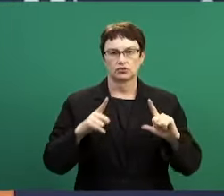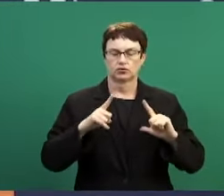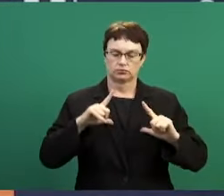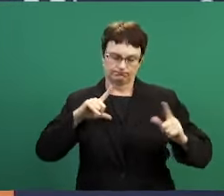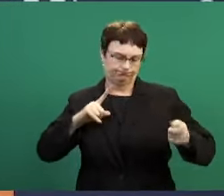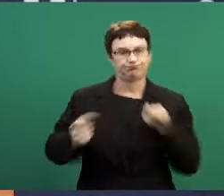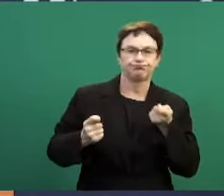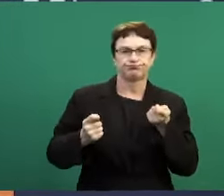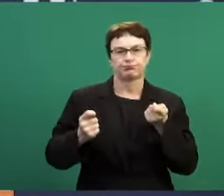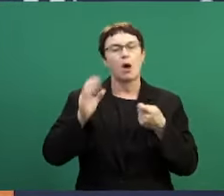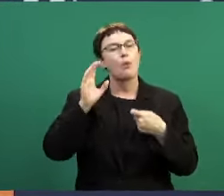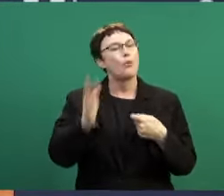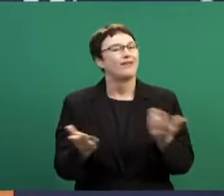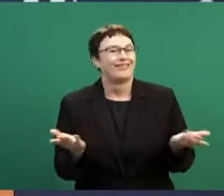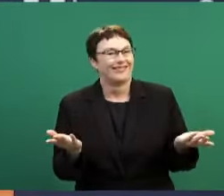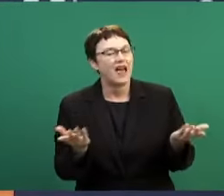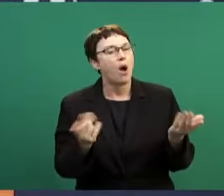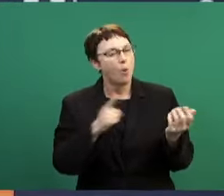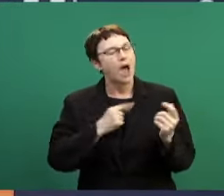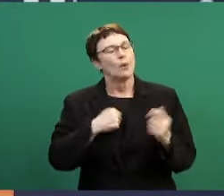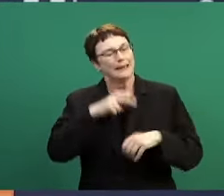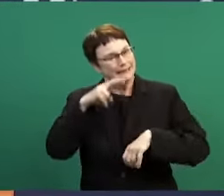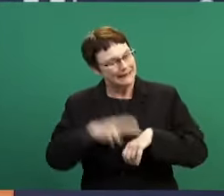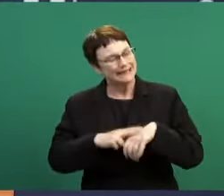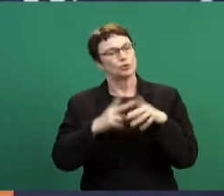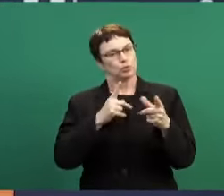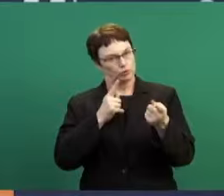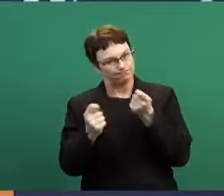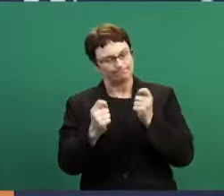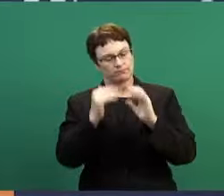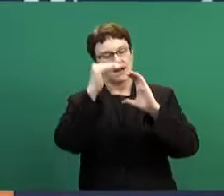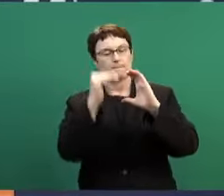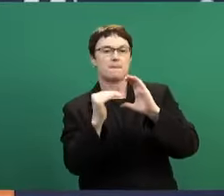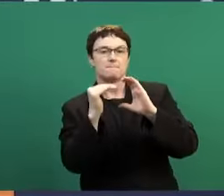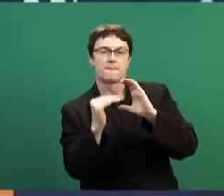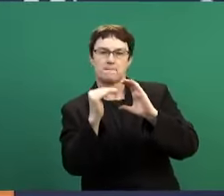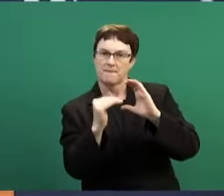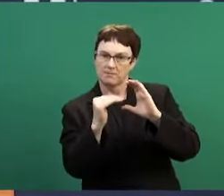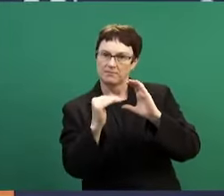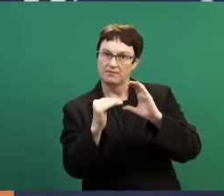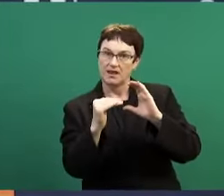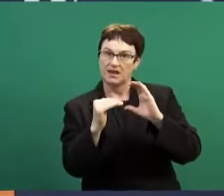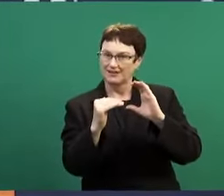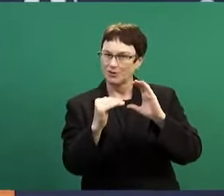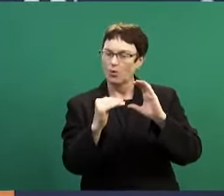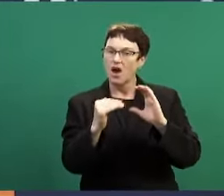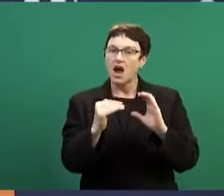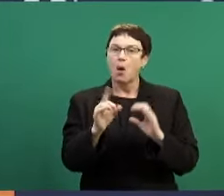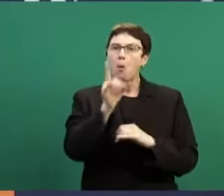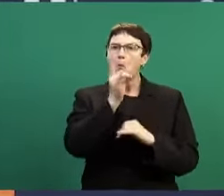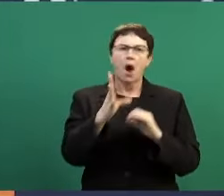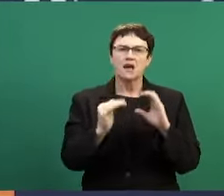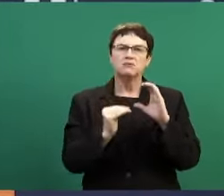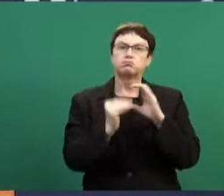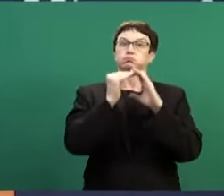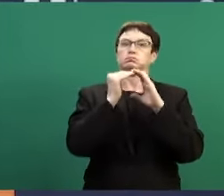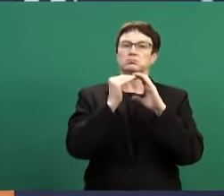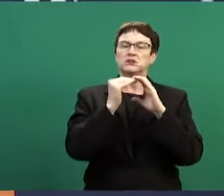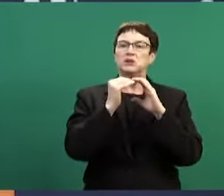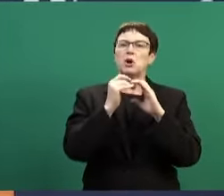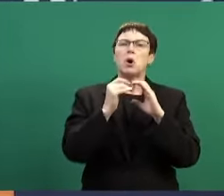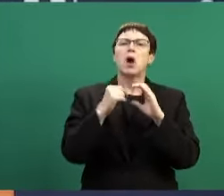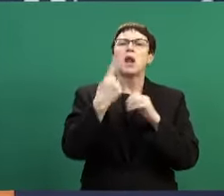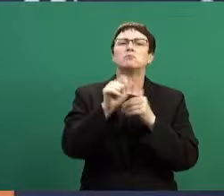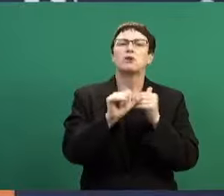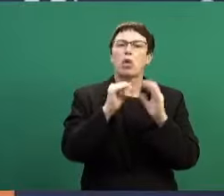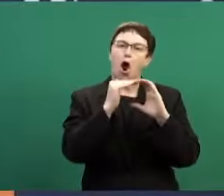towards the target. What were the underlying inflationary pressures? When we try to